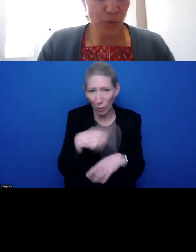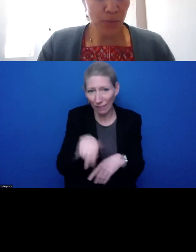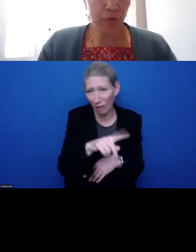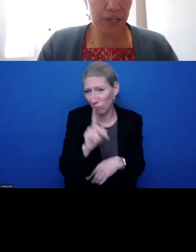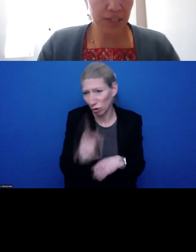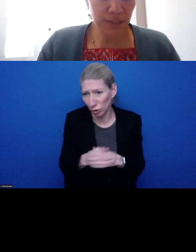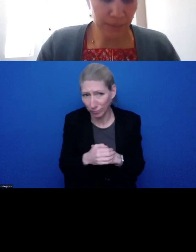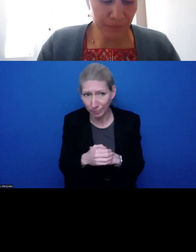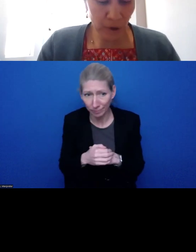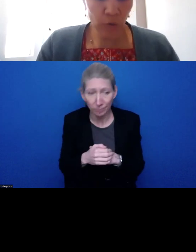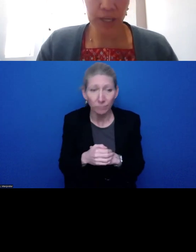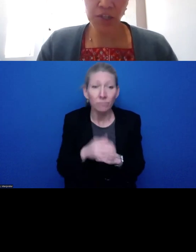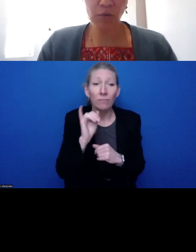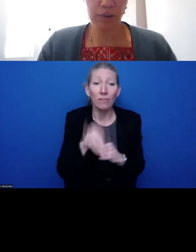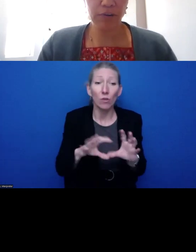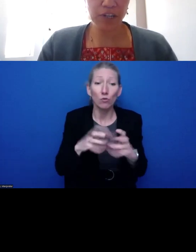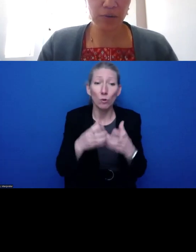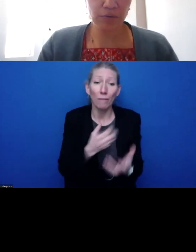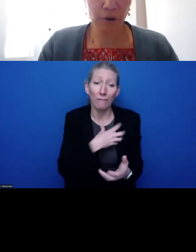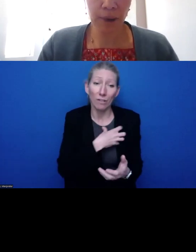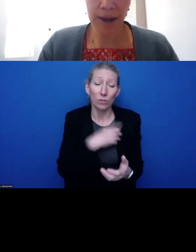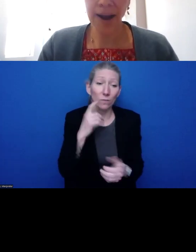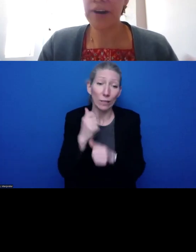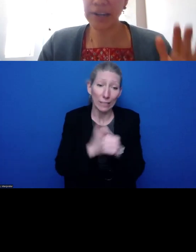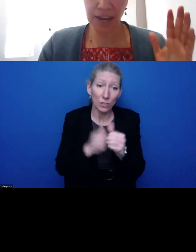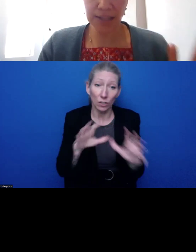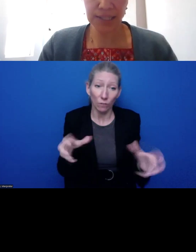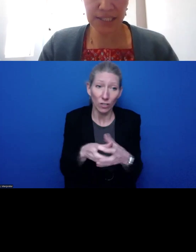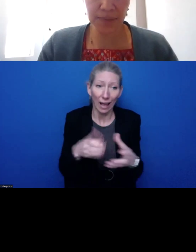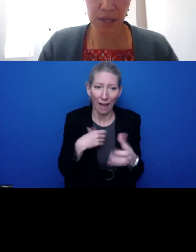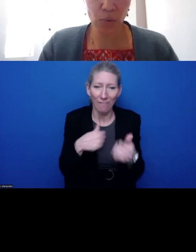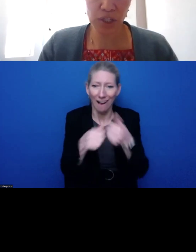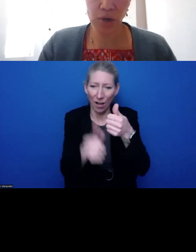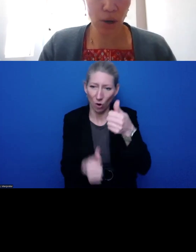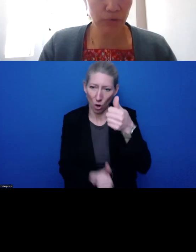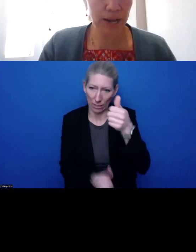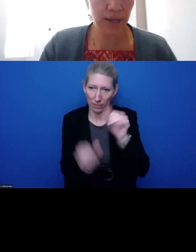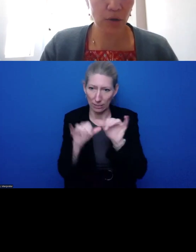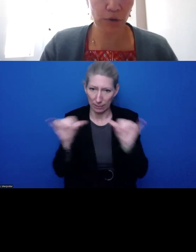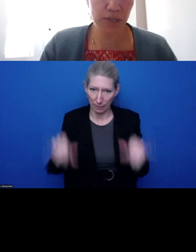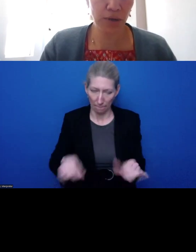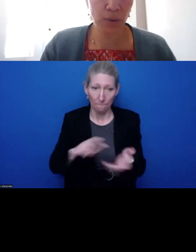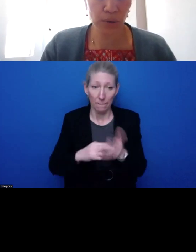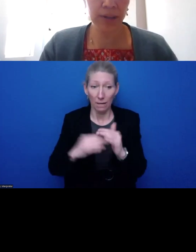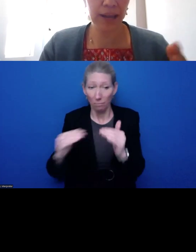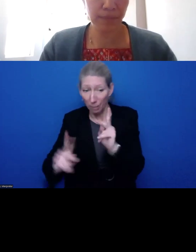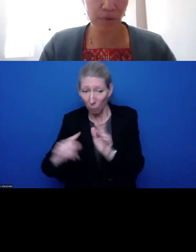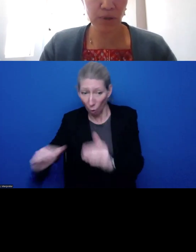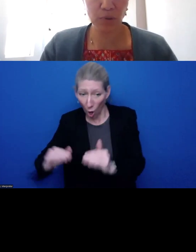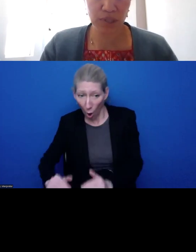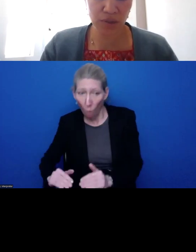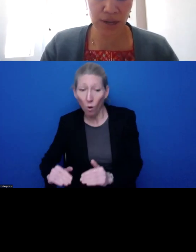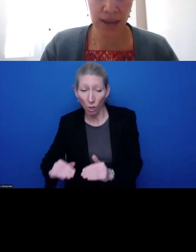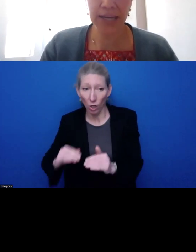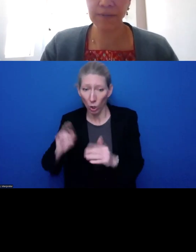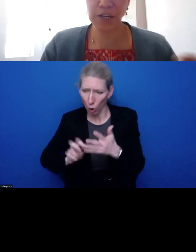The group of officials of each confederation formed a hierarchical system in which low-ranking officials could climb through